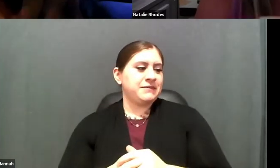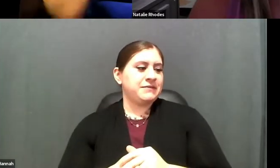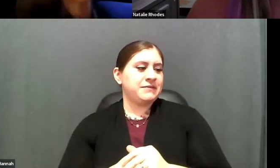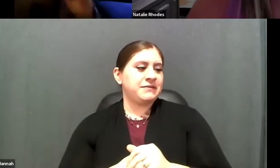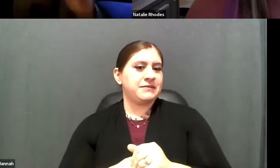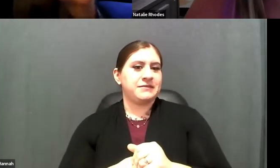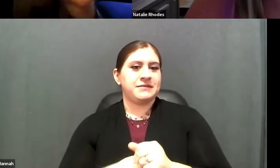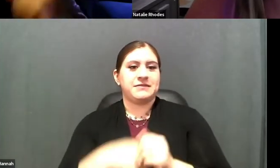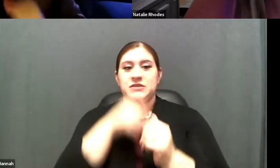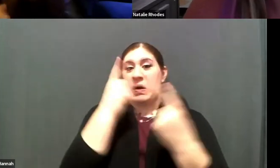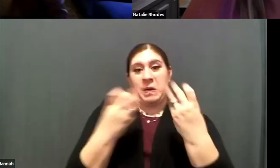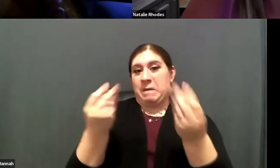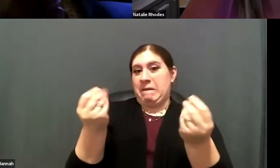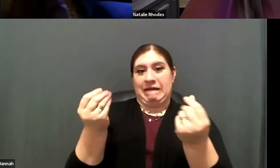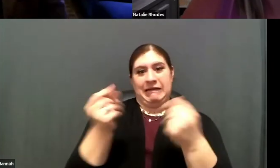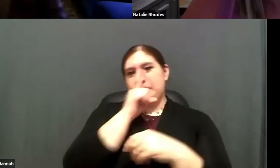Ask me about money.